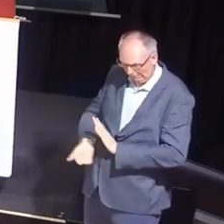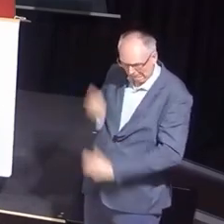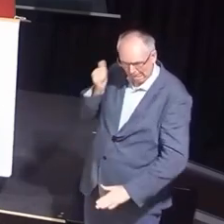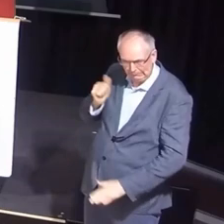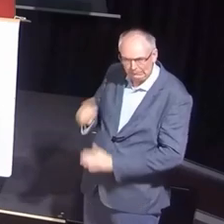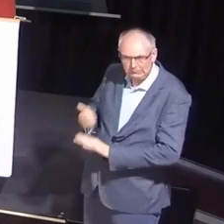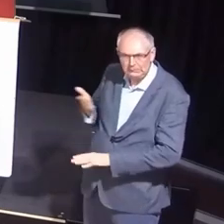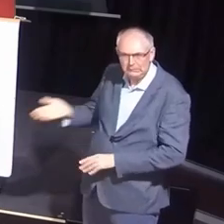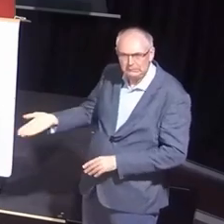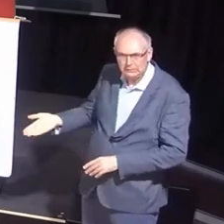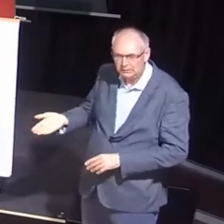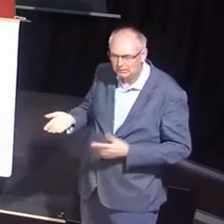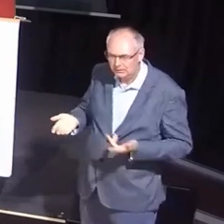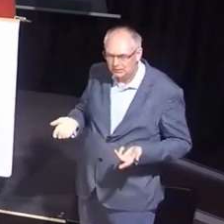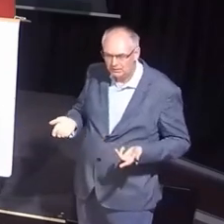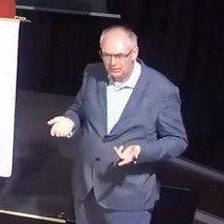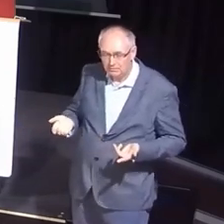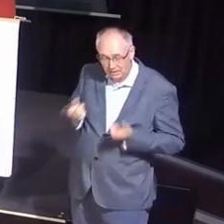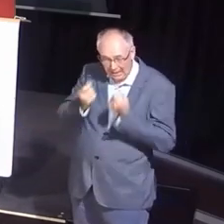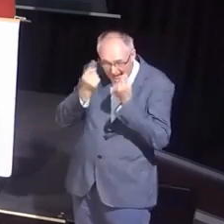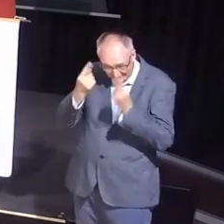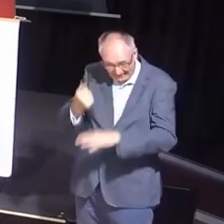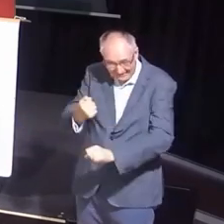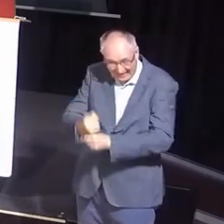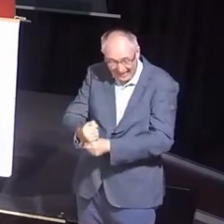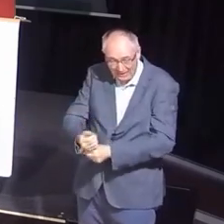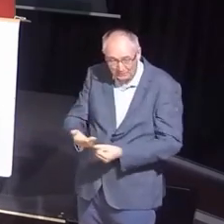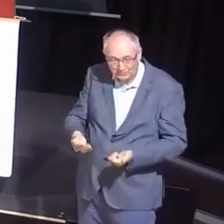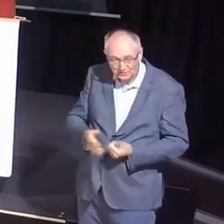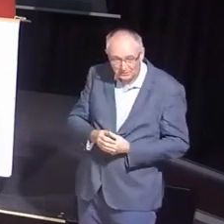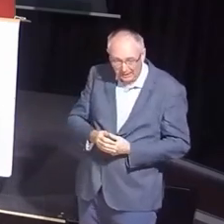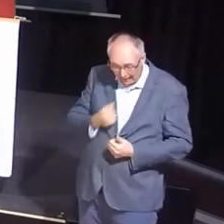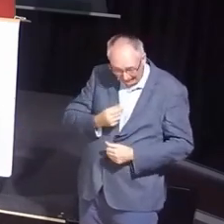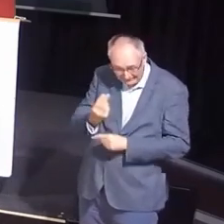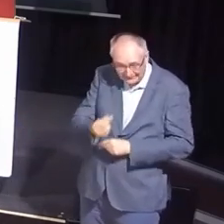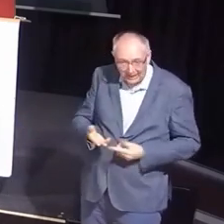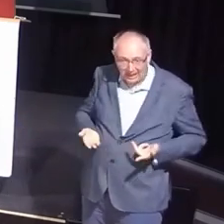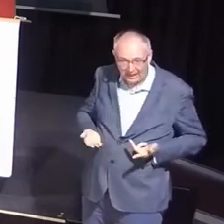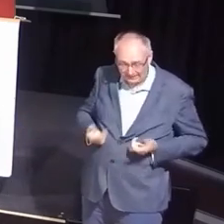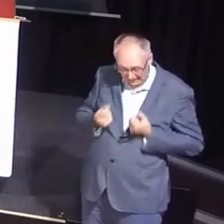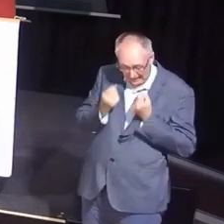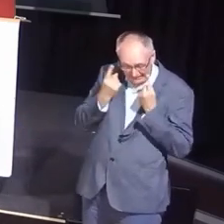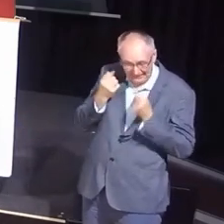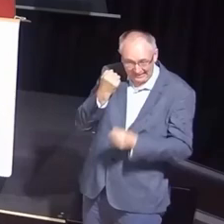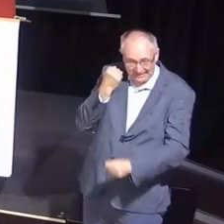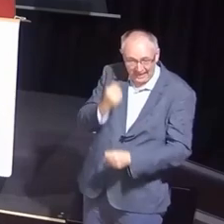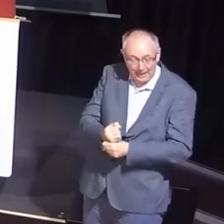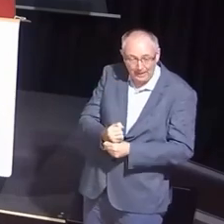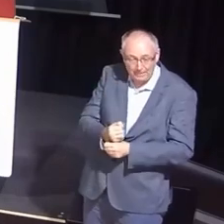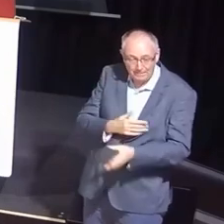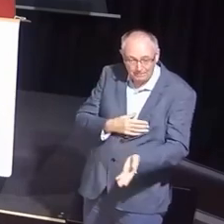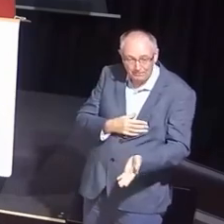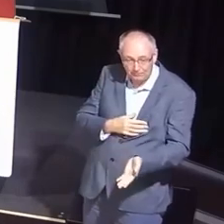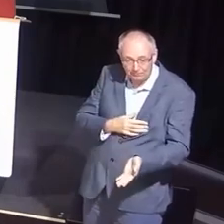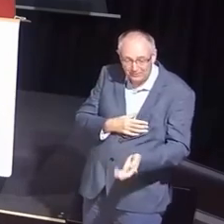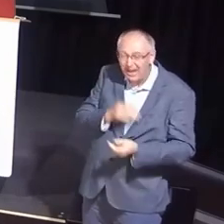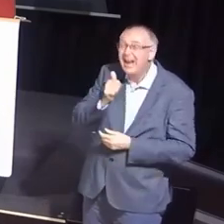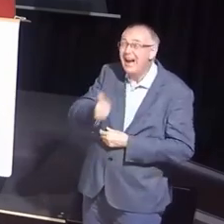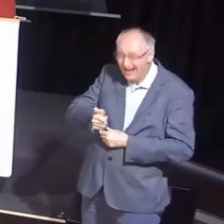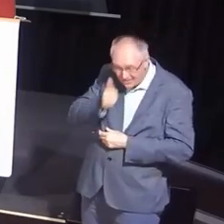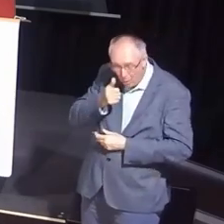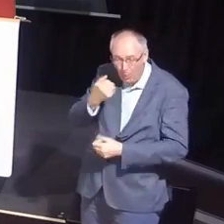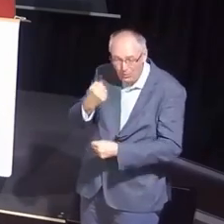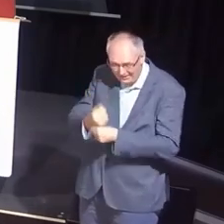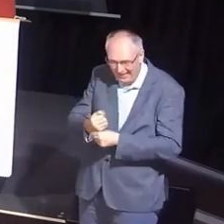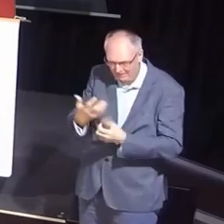understand game design on a really fundamental level. Like, being a designer makes you understand these things. And even when you know how a game is